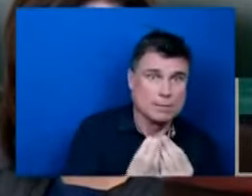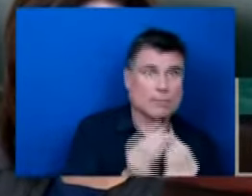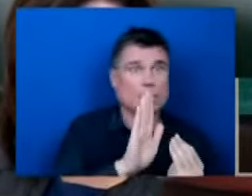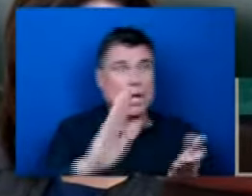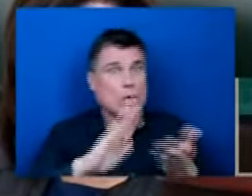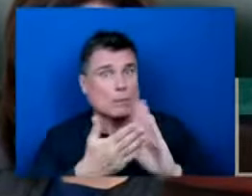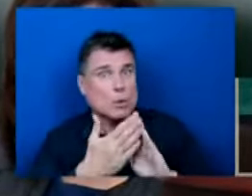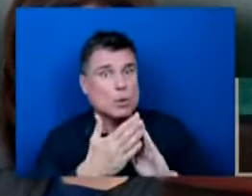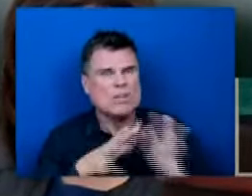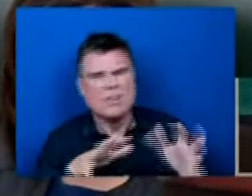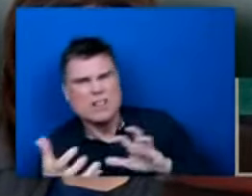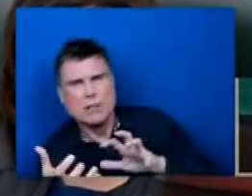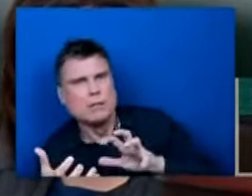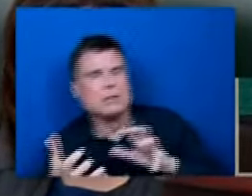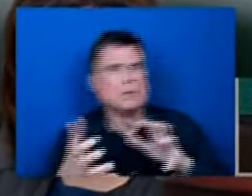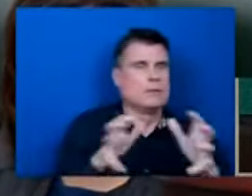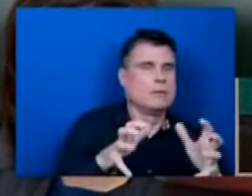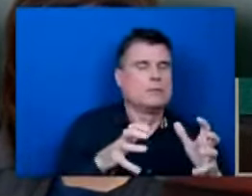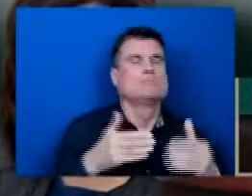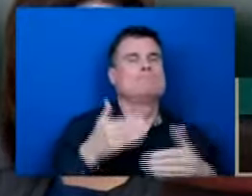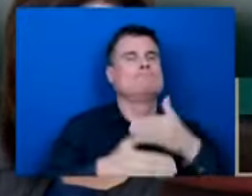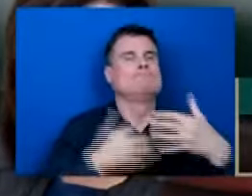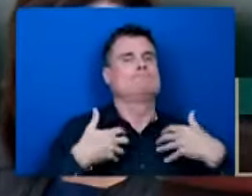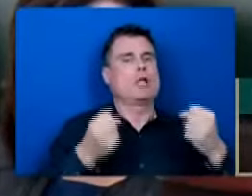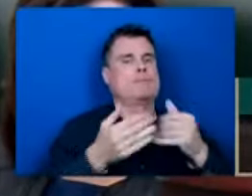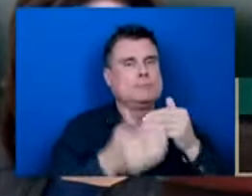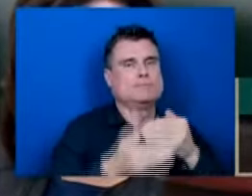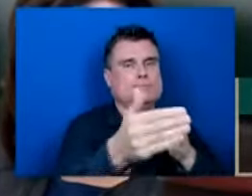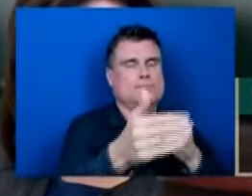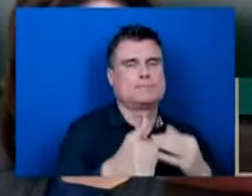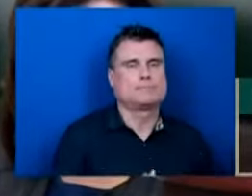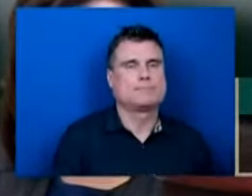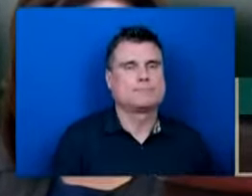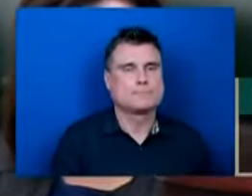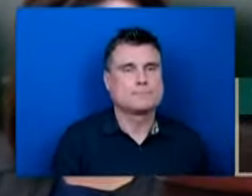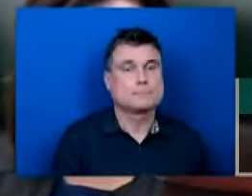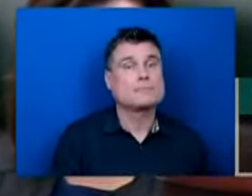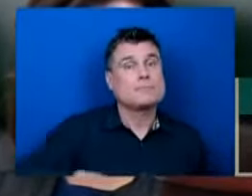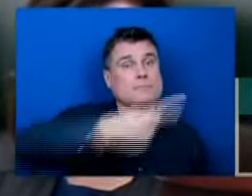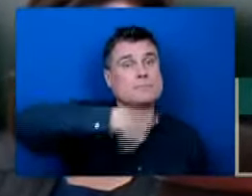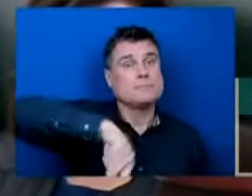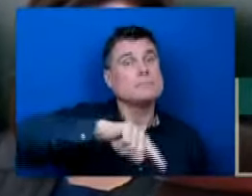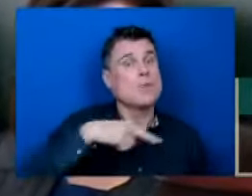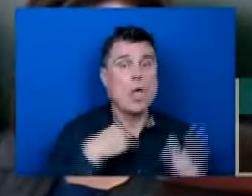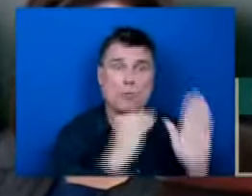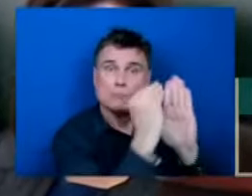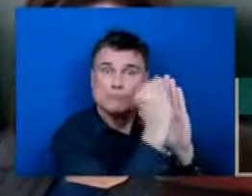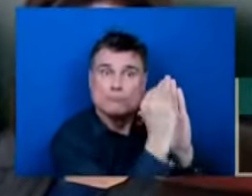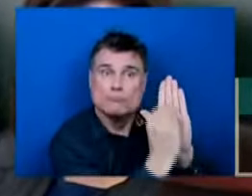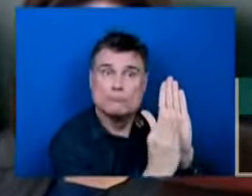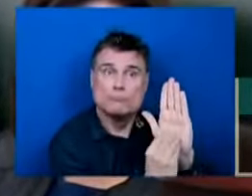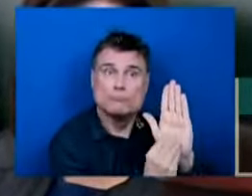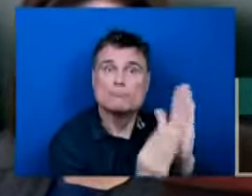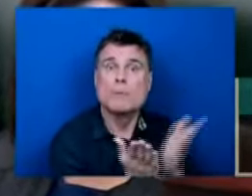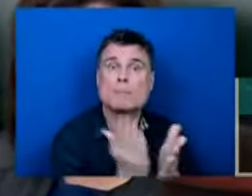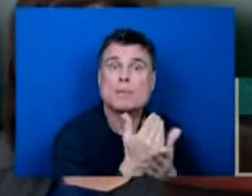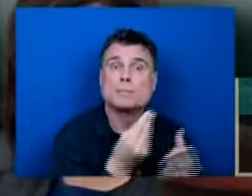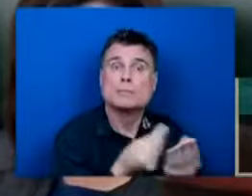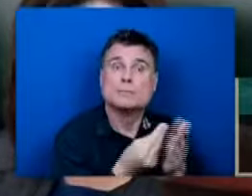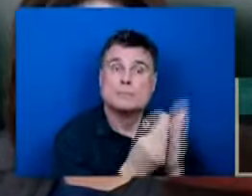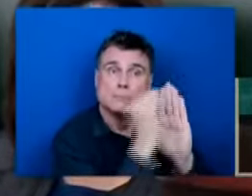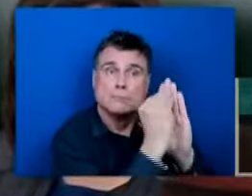capital investments in healthcare capacity are also included in this budget. We're accelerating our work to build a new hospital in Red